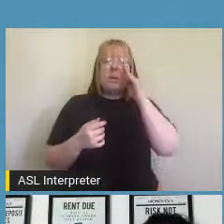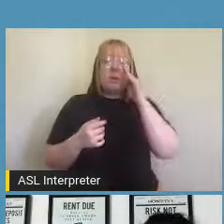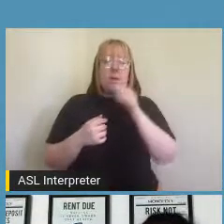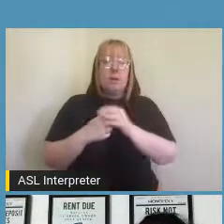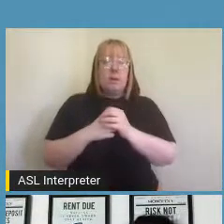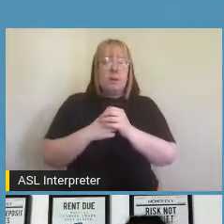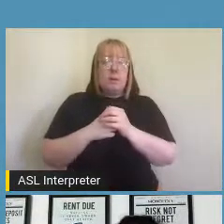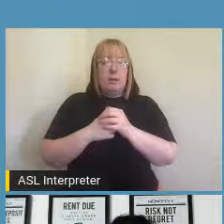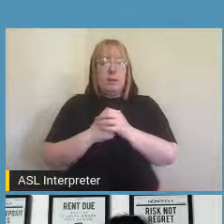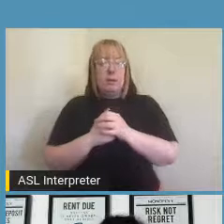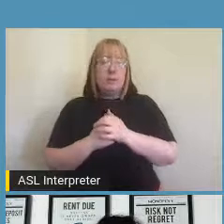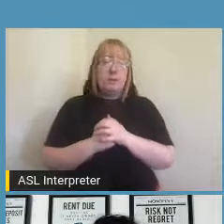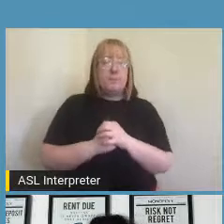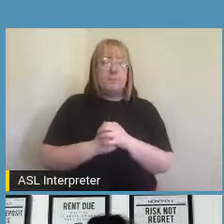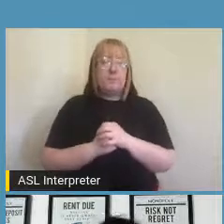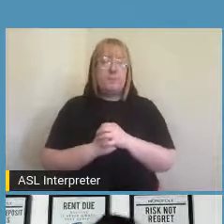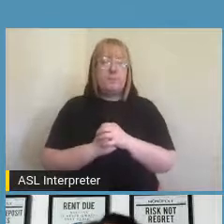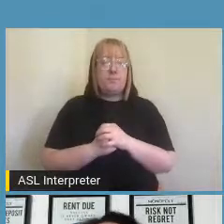fun